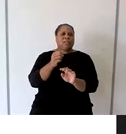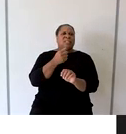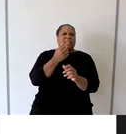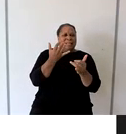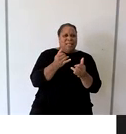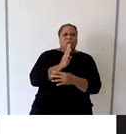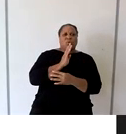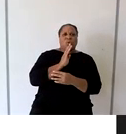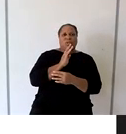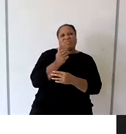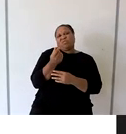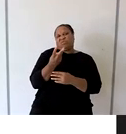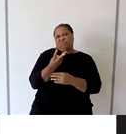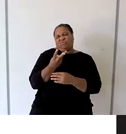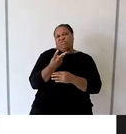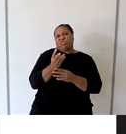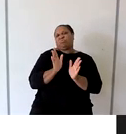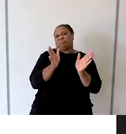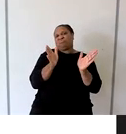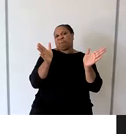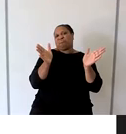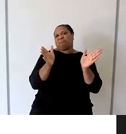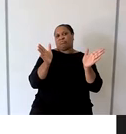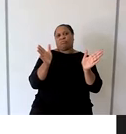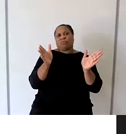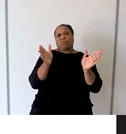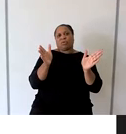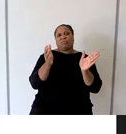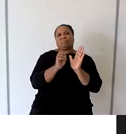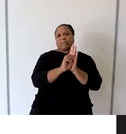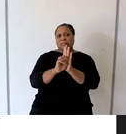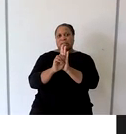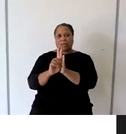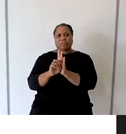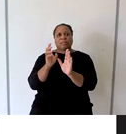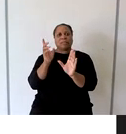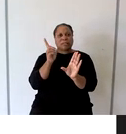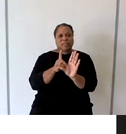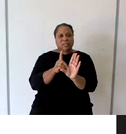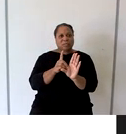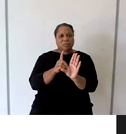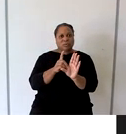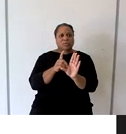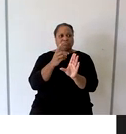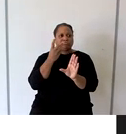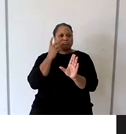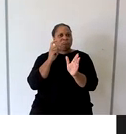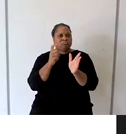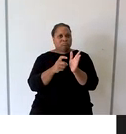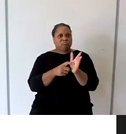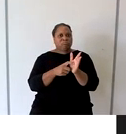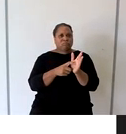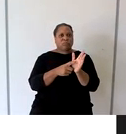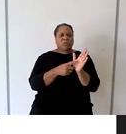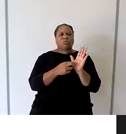now about a few just general examples on how disability is seen in the media. So a lot of